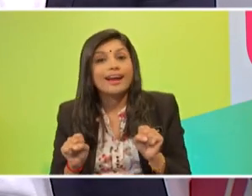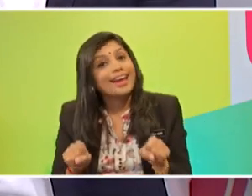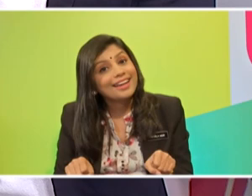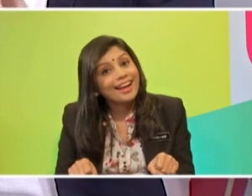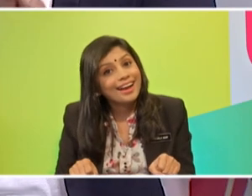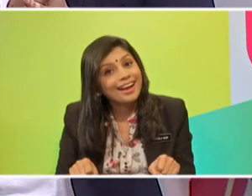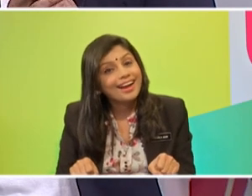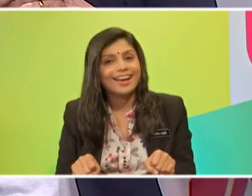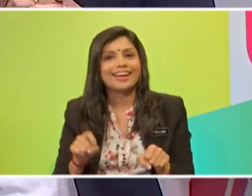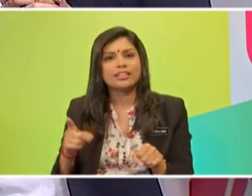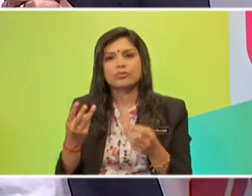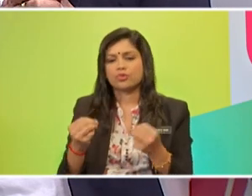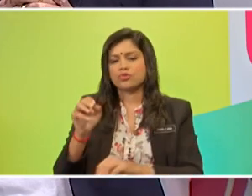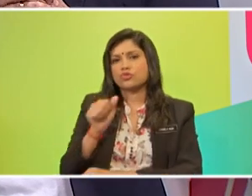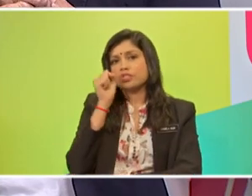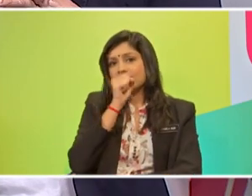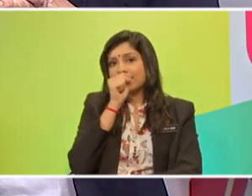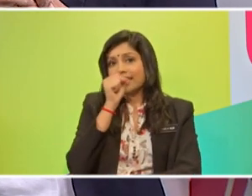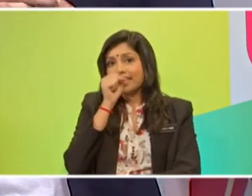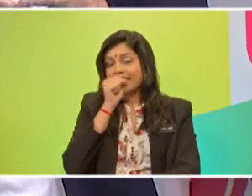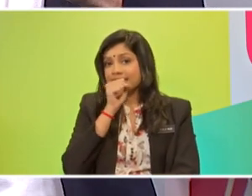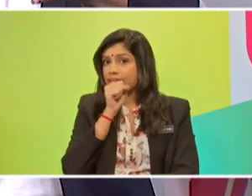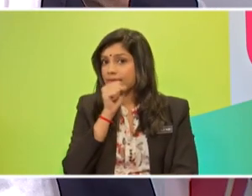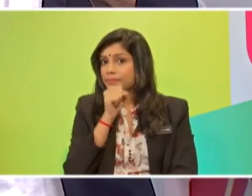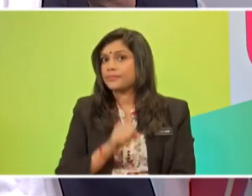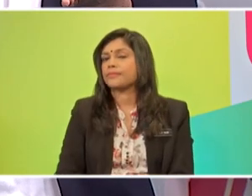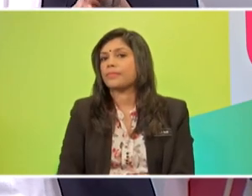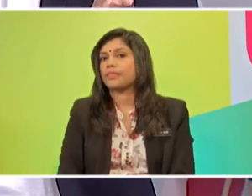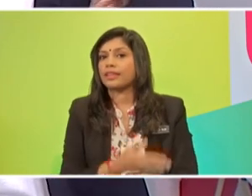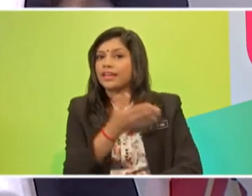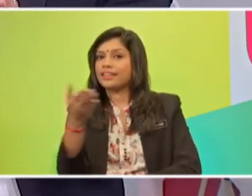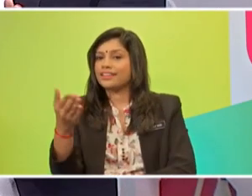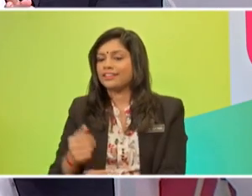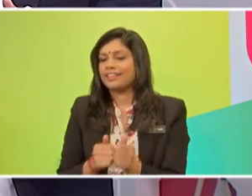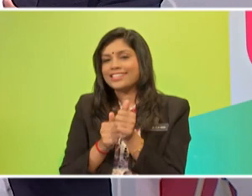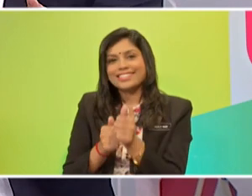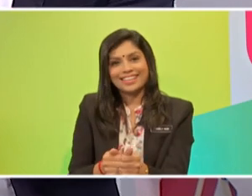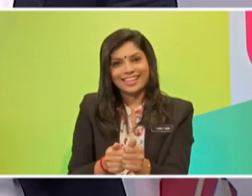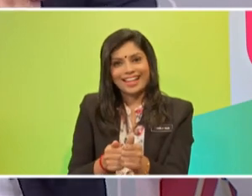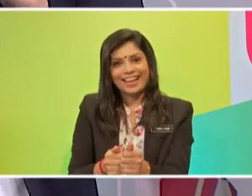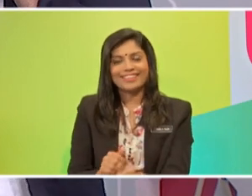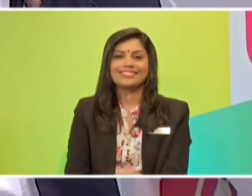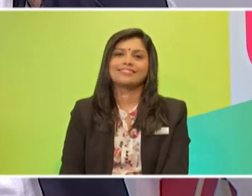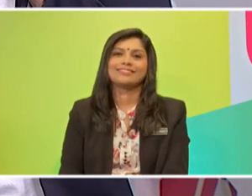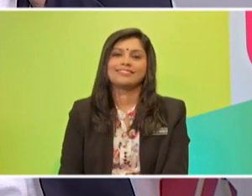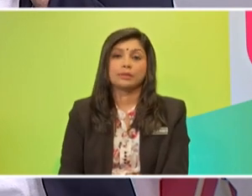that sure, okay? Sure, Sean. You all can right. sing it. So let me try. And those of you watching at home can also sing with me. So here